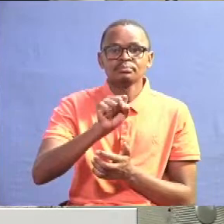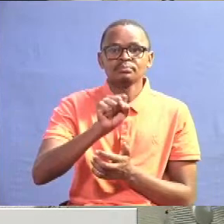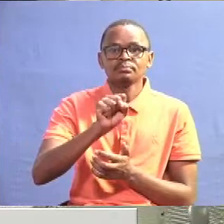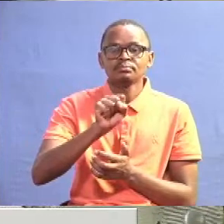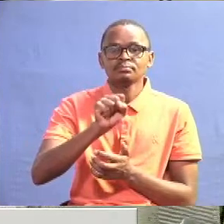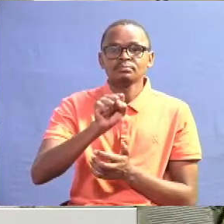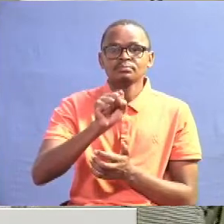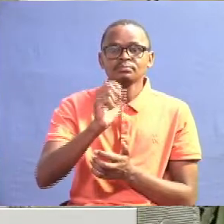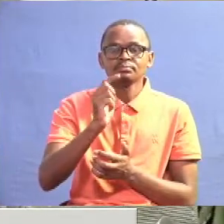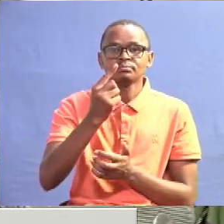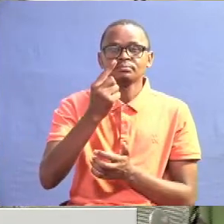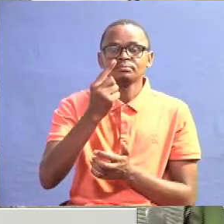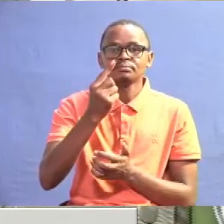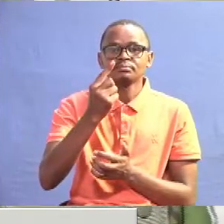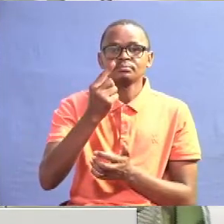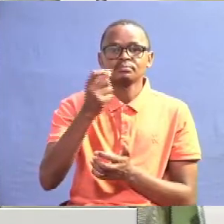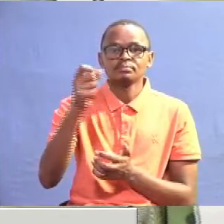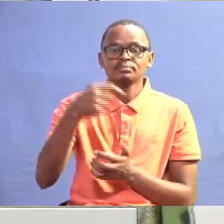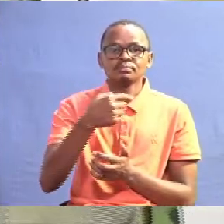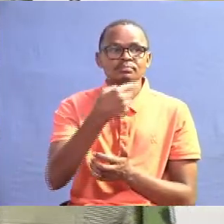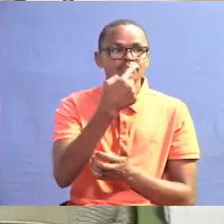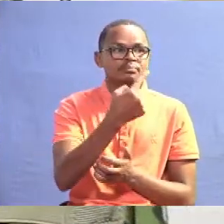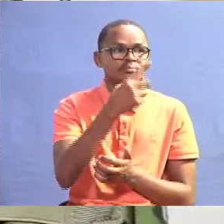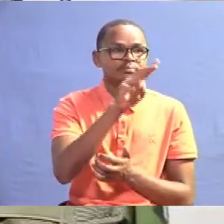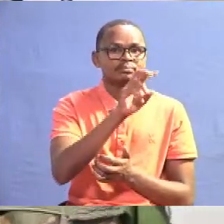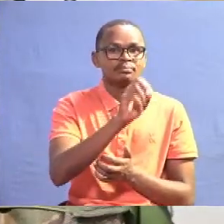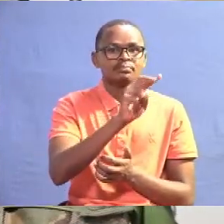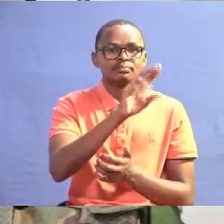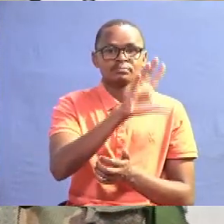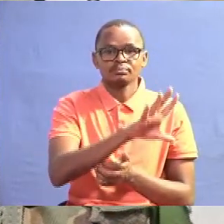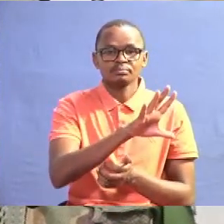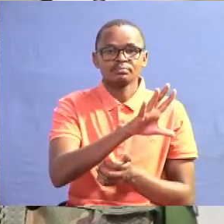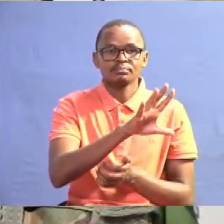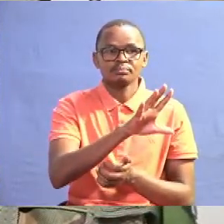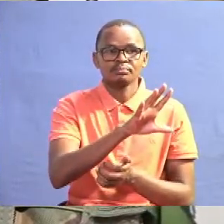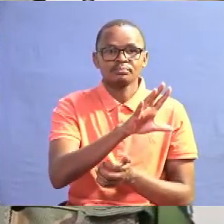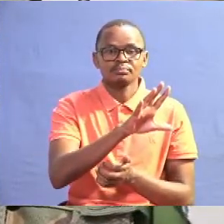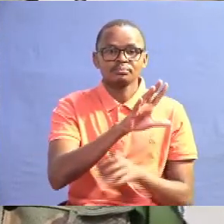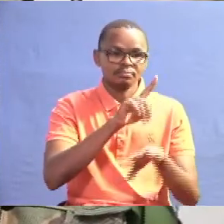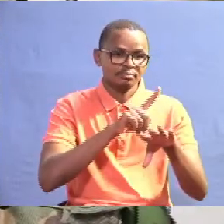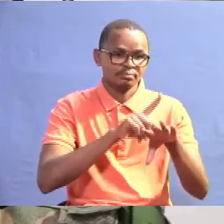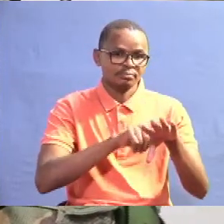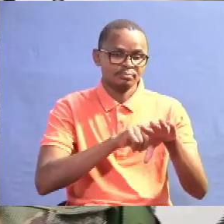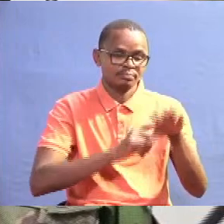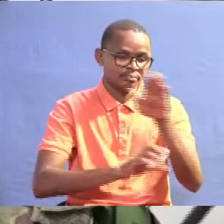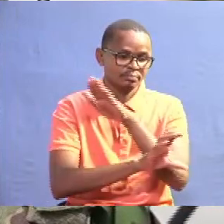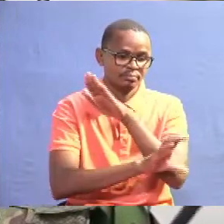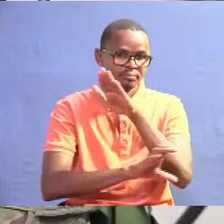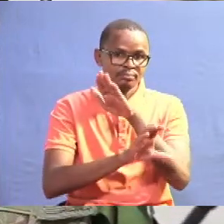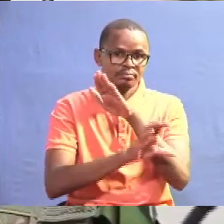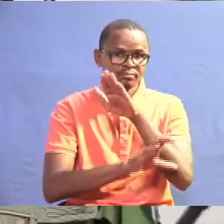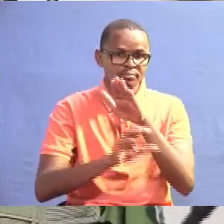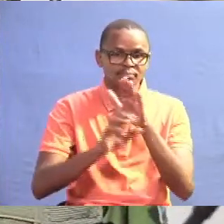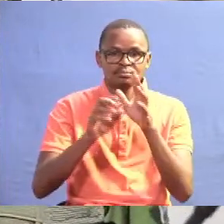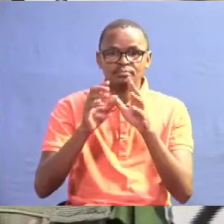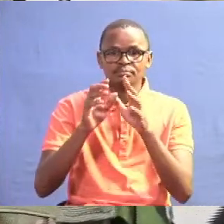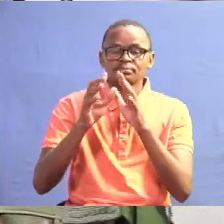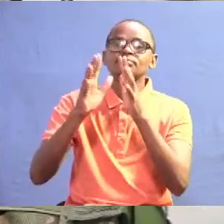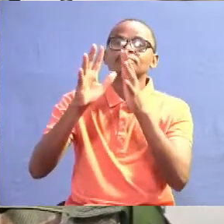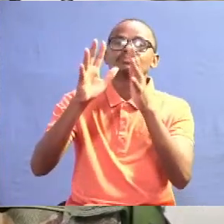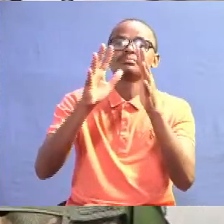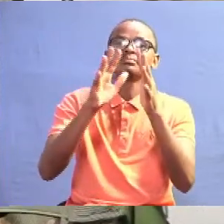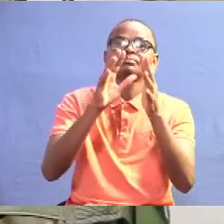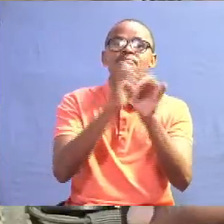on 1st of January 2025, while this country of Haiti was celebrating